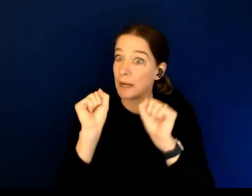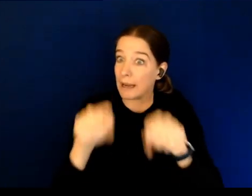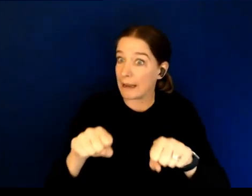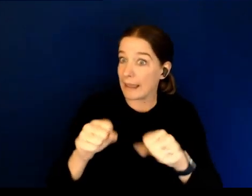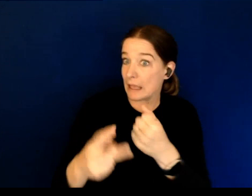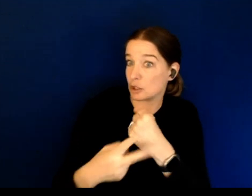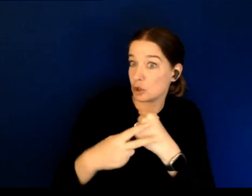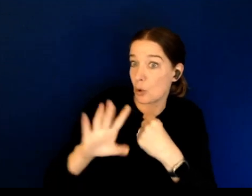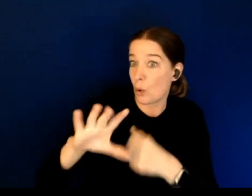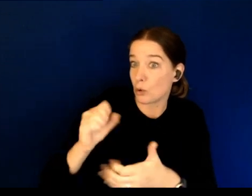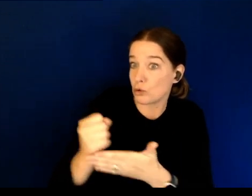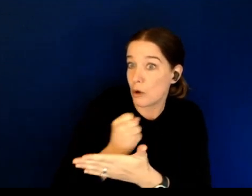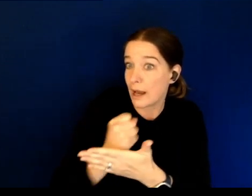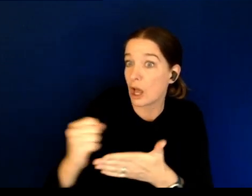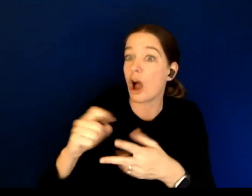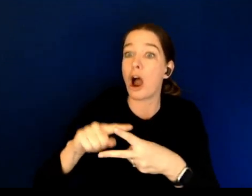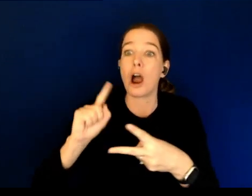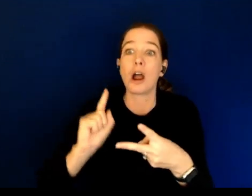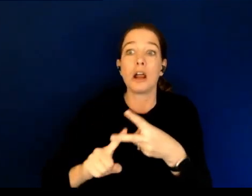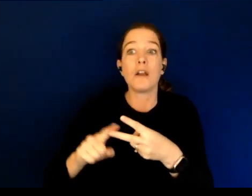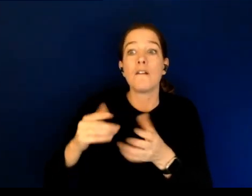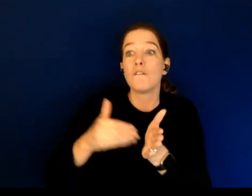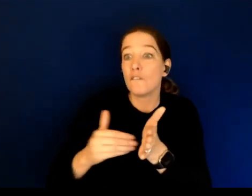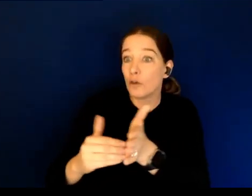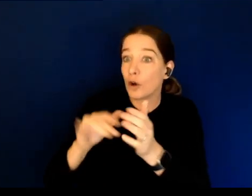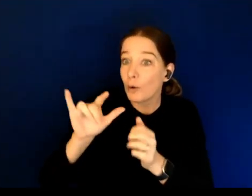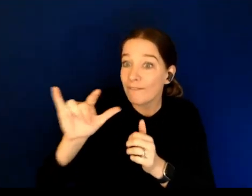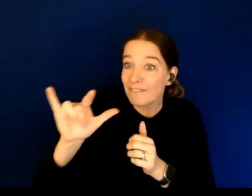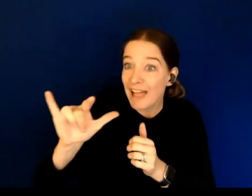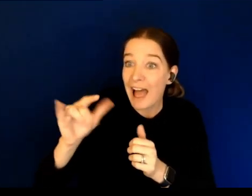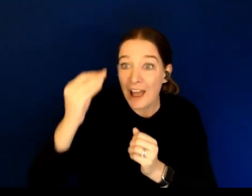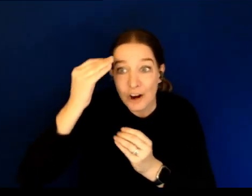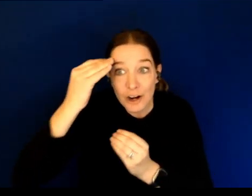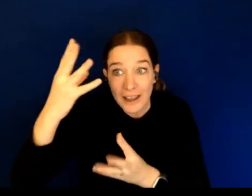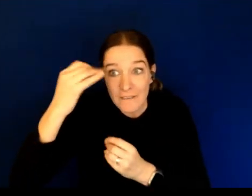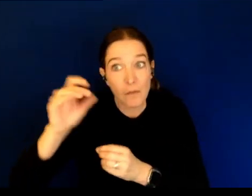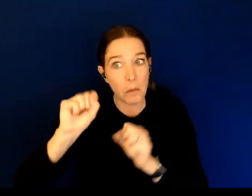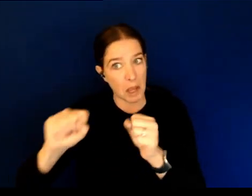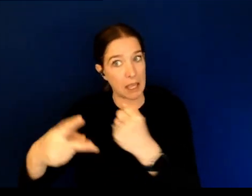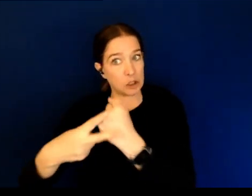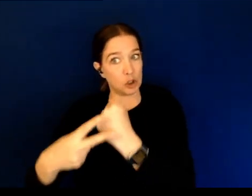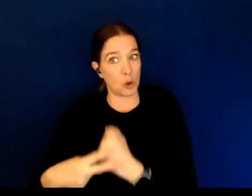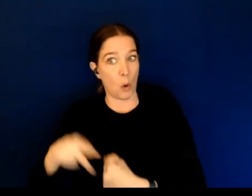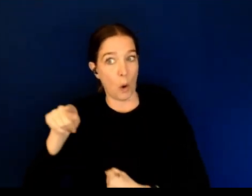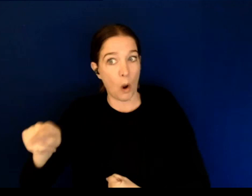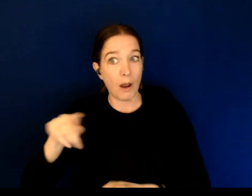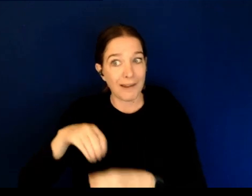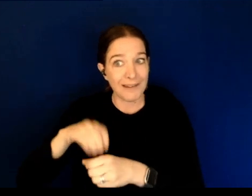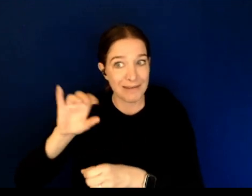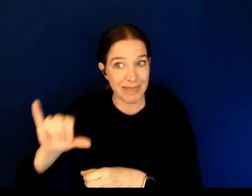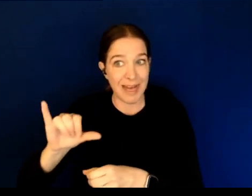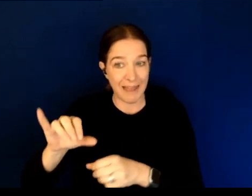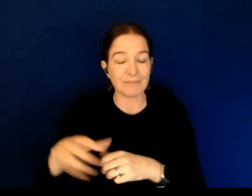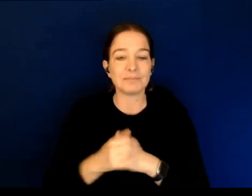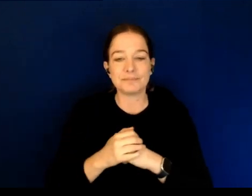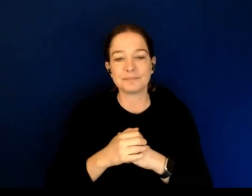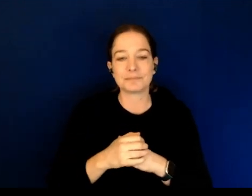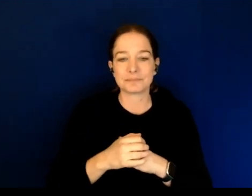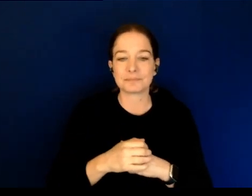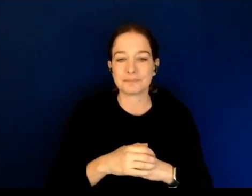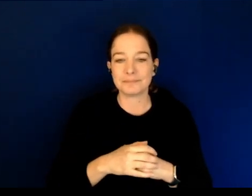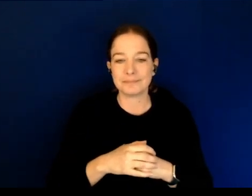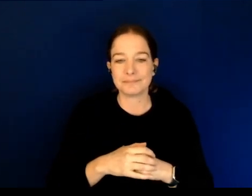and frequent flyer information. They can also automatically fill credentials into sites and apps using a